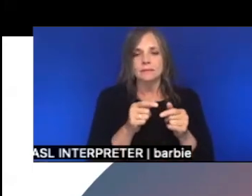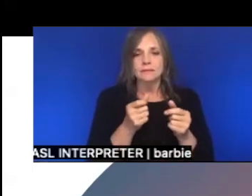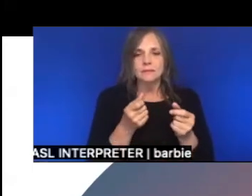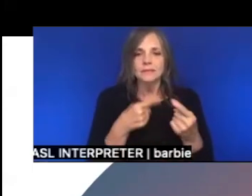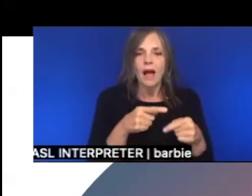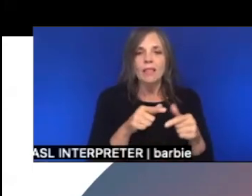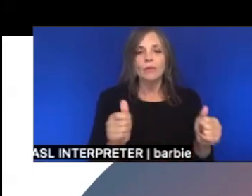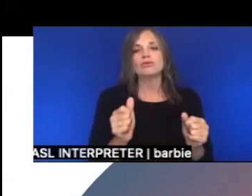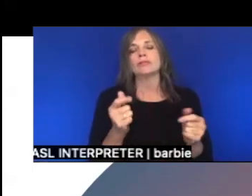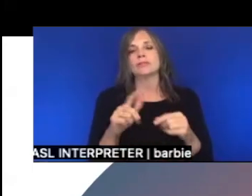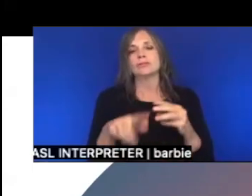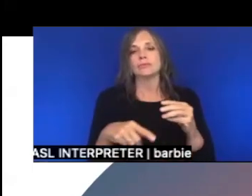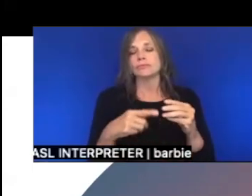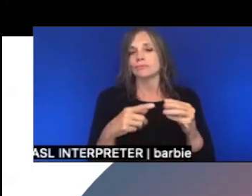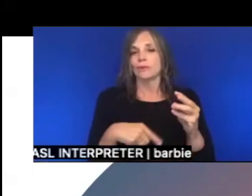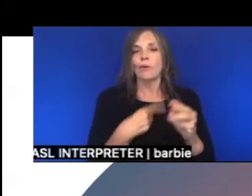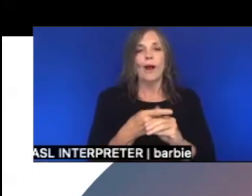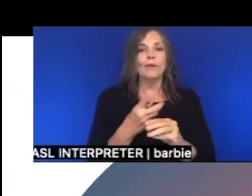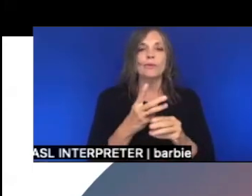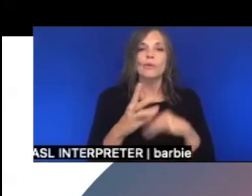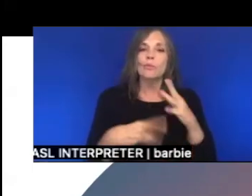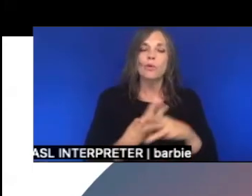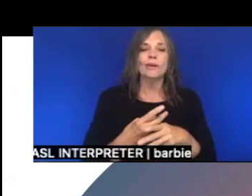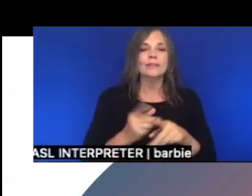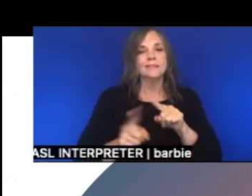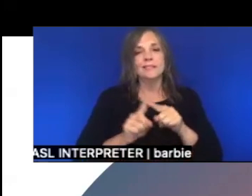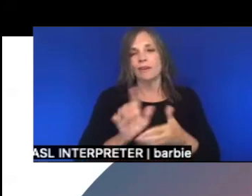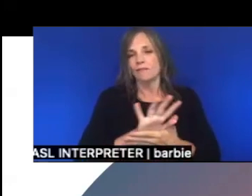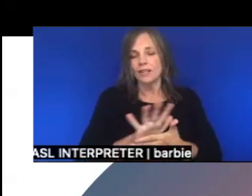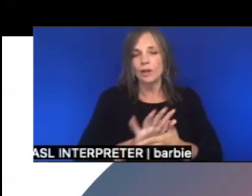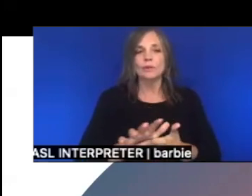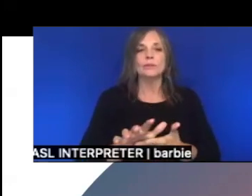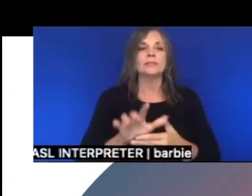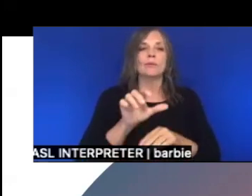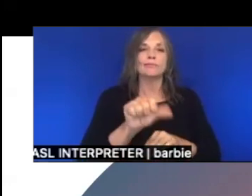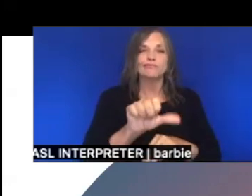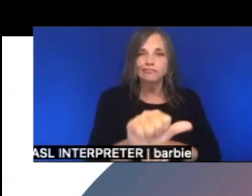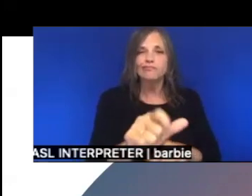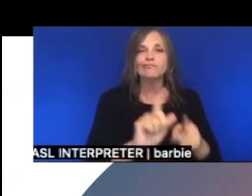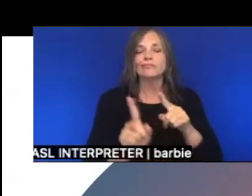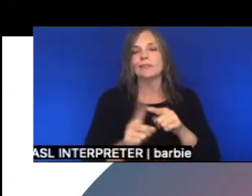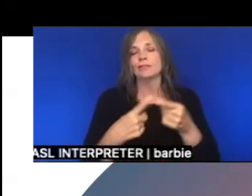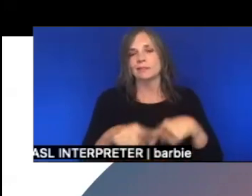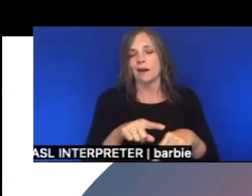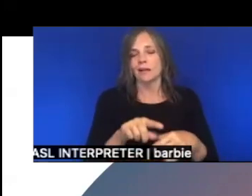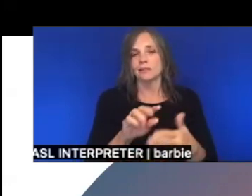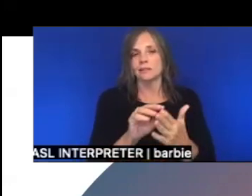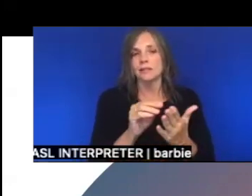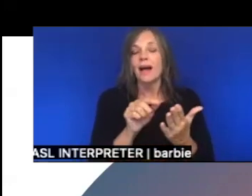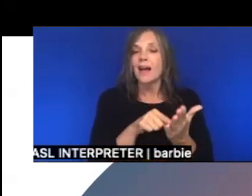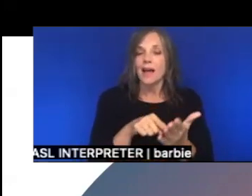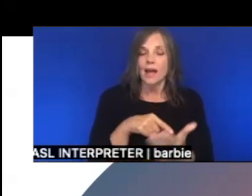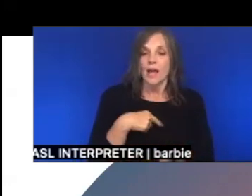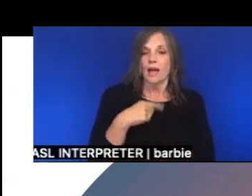about sign languages that they were recorded for different signs. So if you go to the web page and then you look